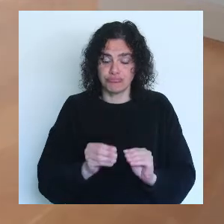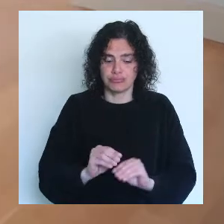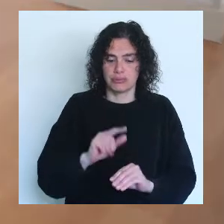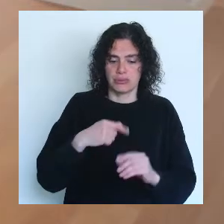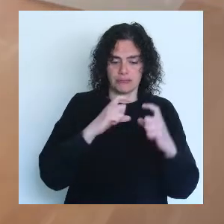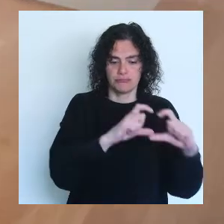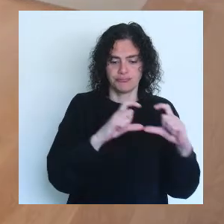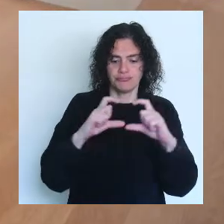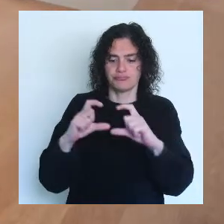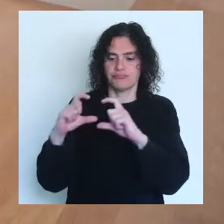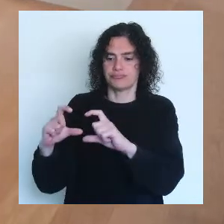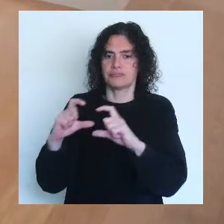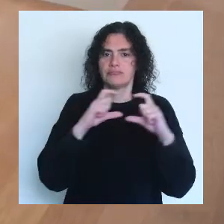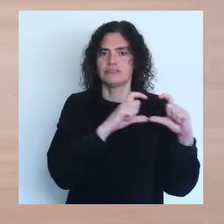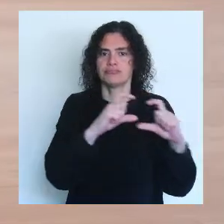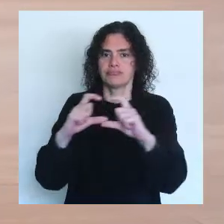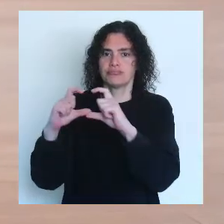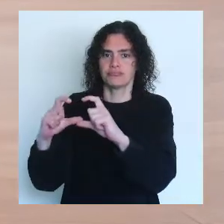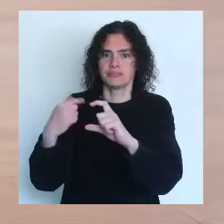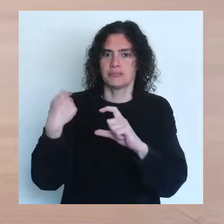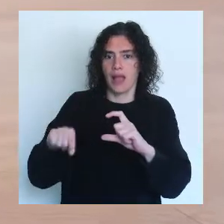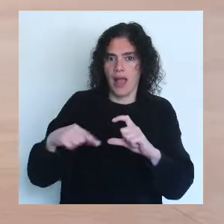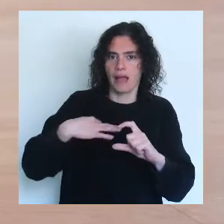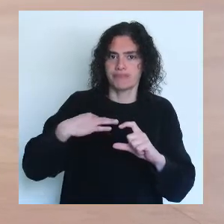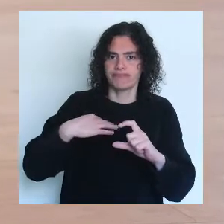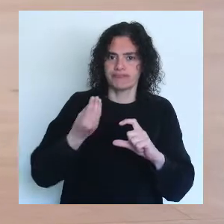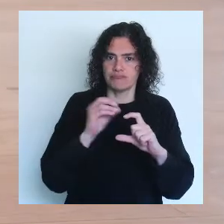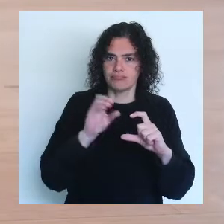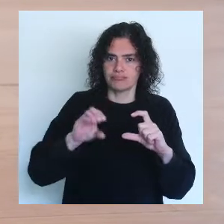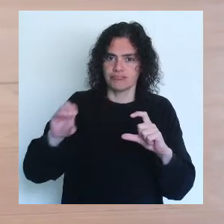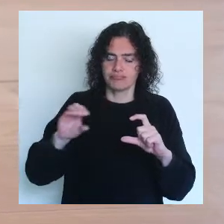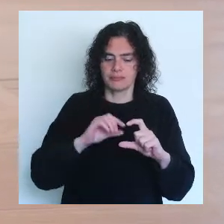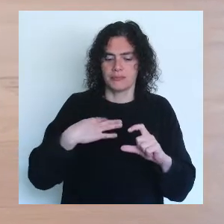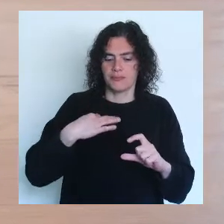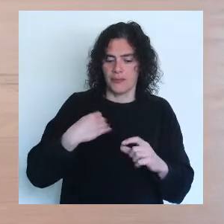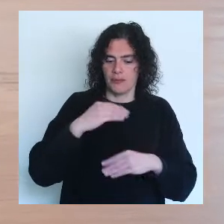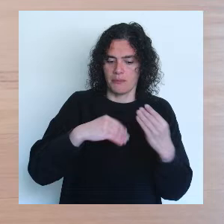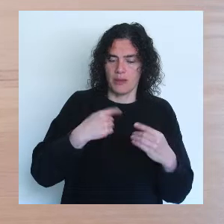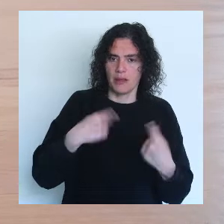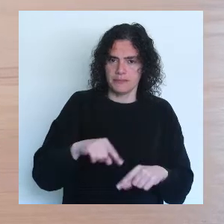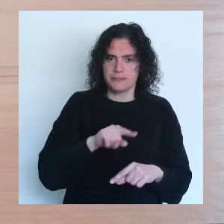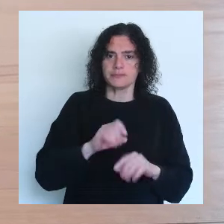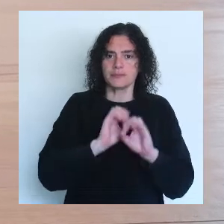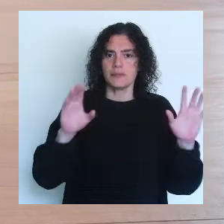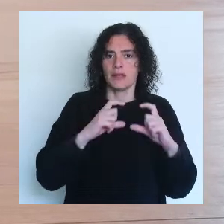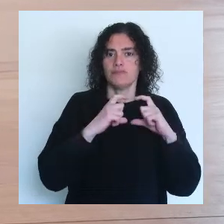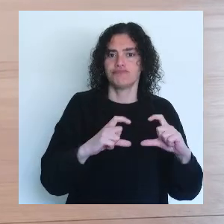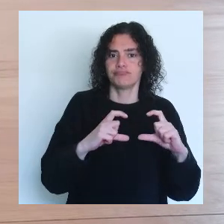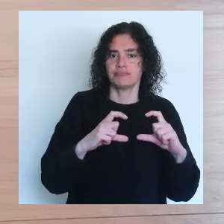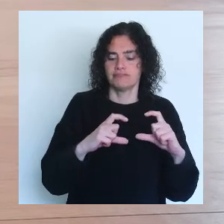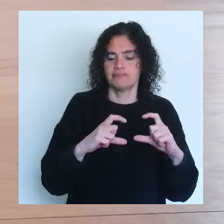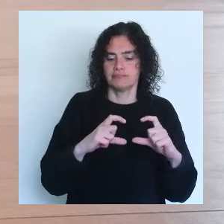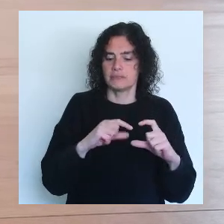fabric. Every brick is packed in this fabric. Of course, the